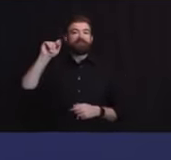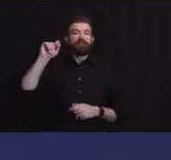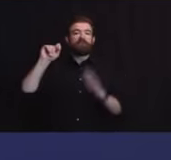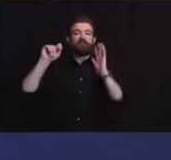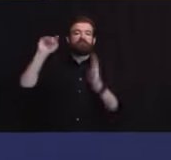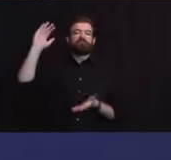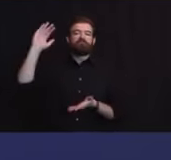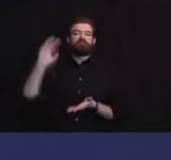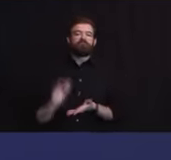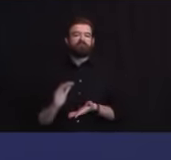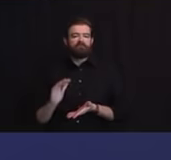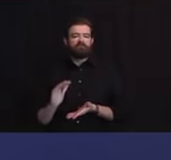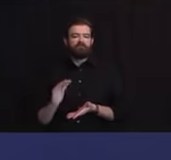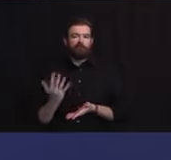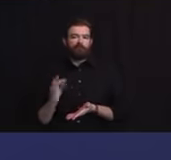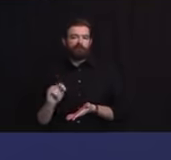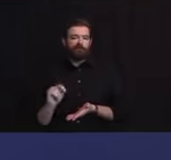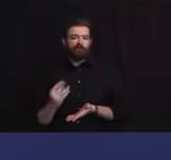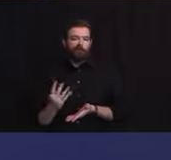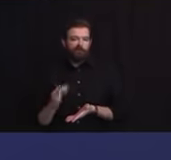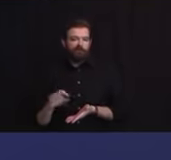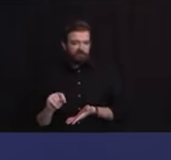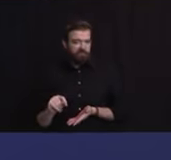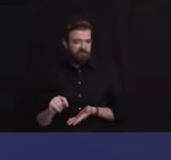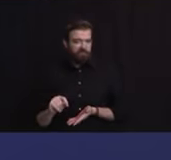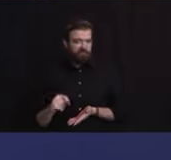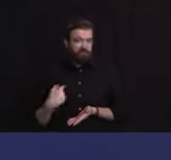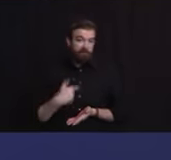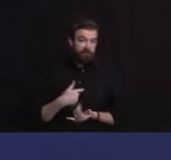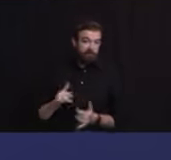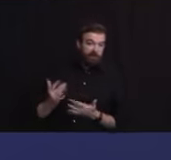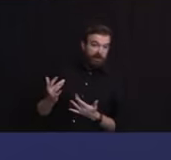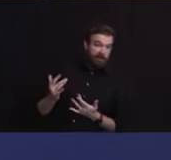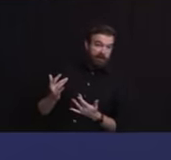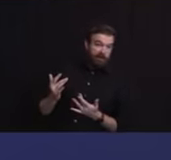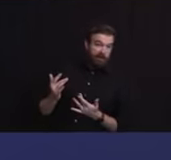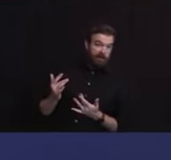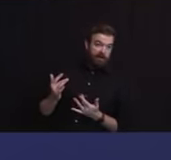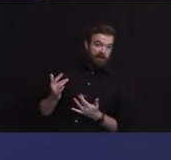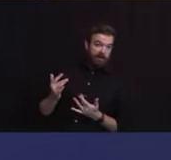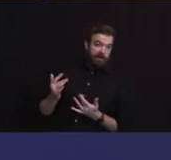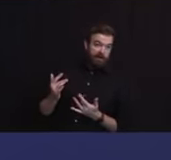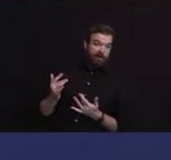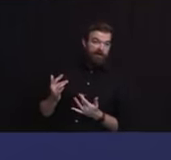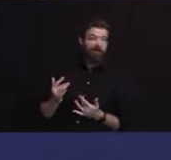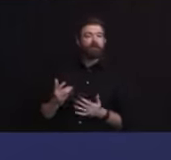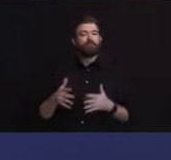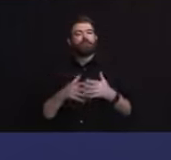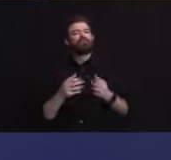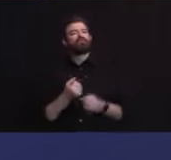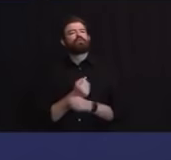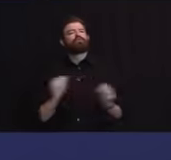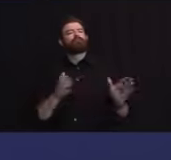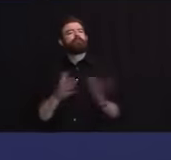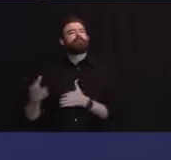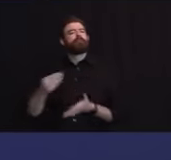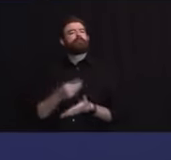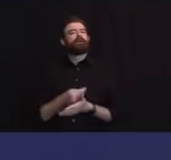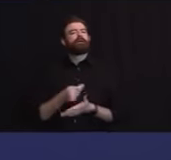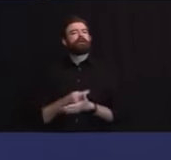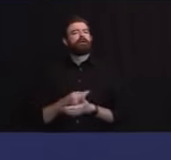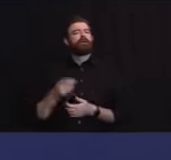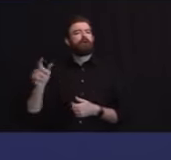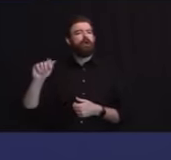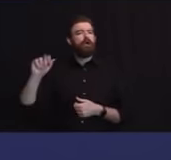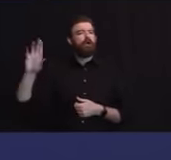And thirdly, we're still awaiting guidance on the American Rescue Plan money. There's a lot of money for small businesses,